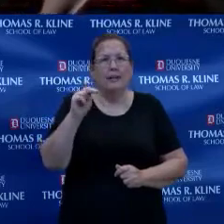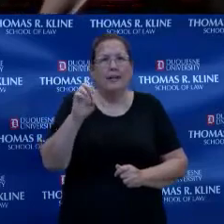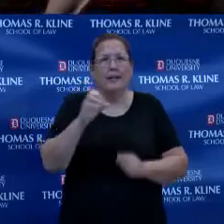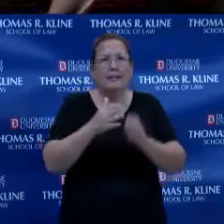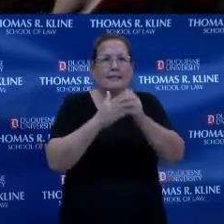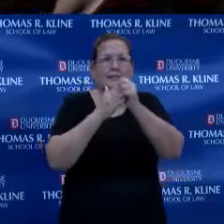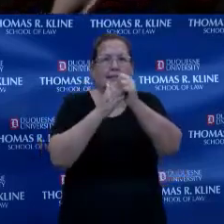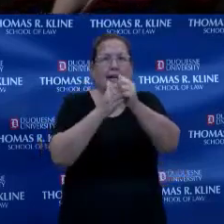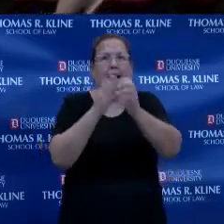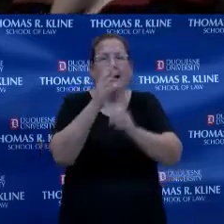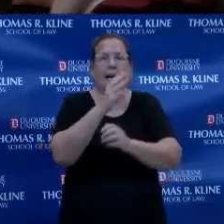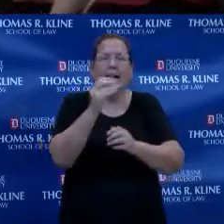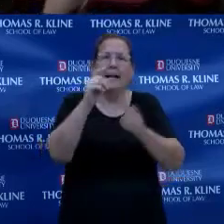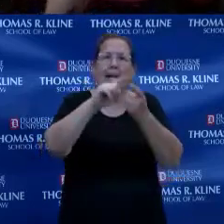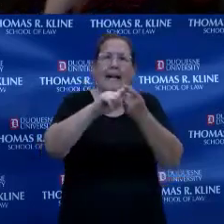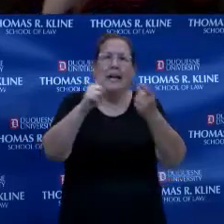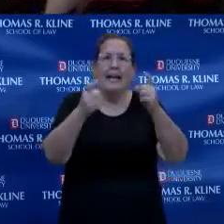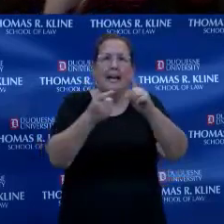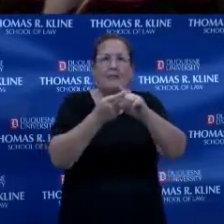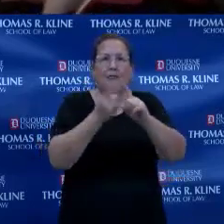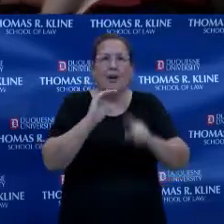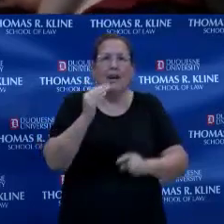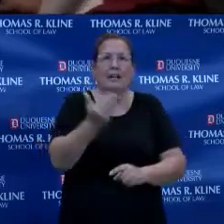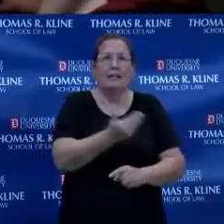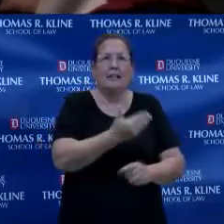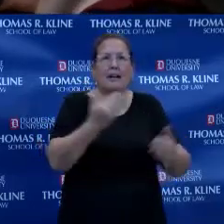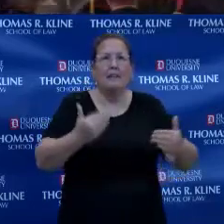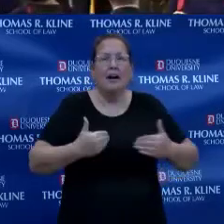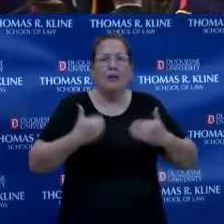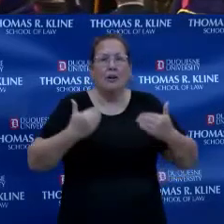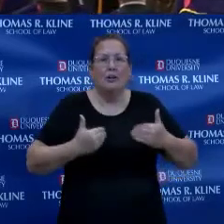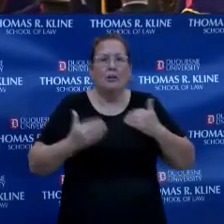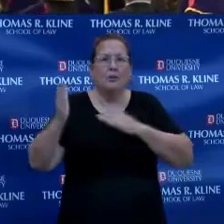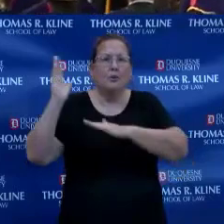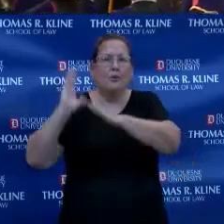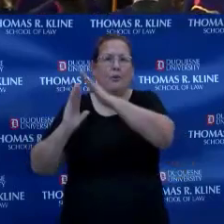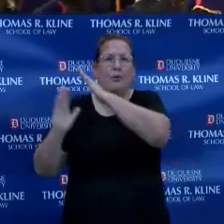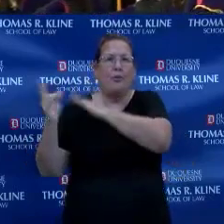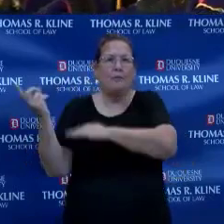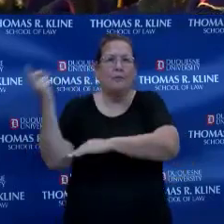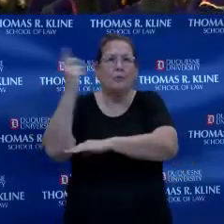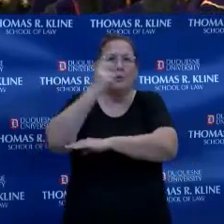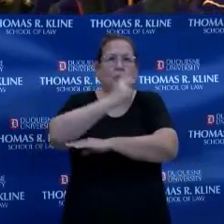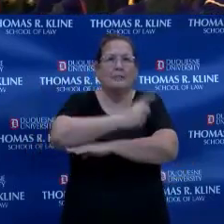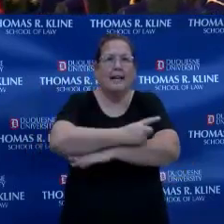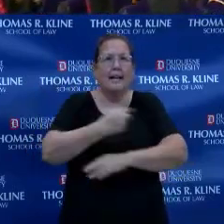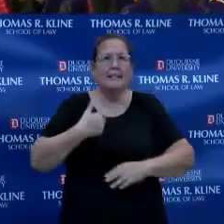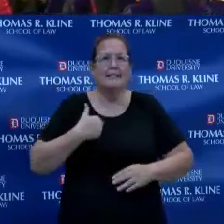And friend of our youthful days, we